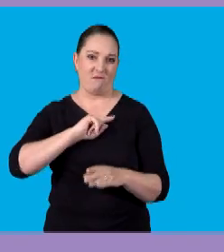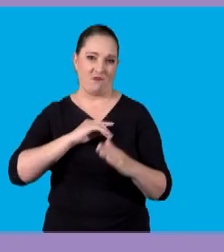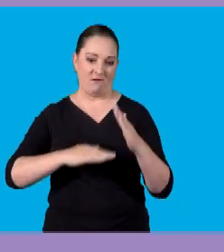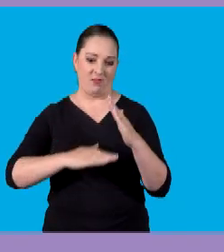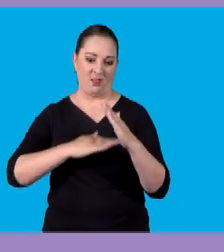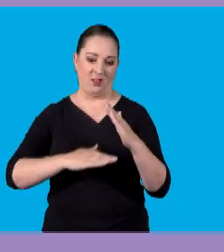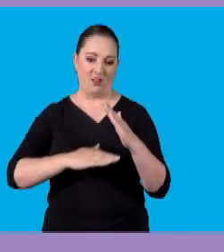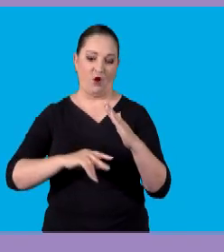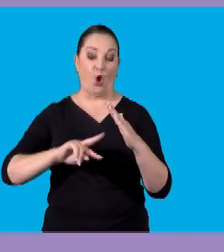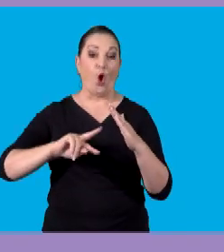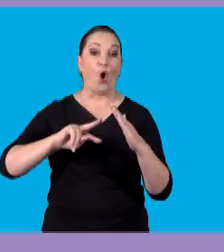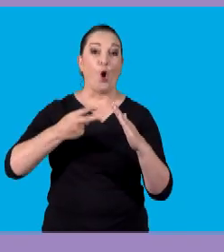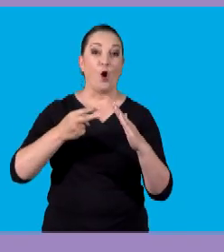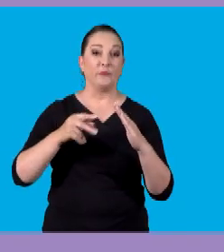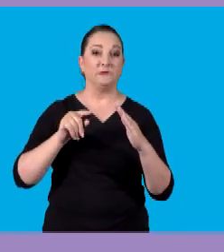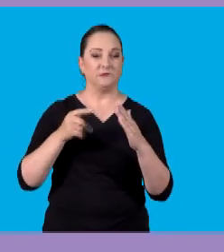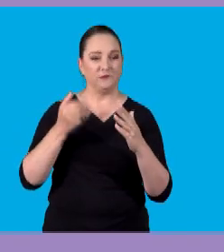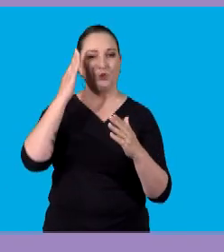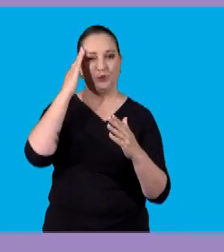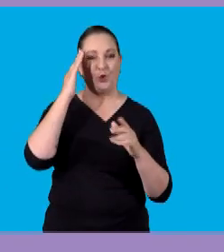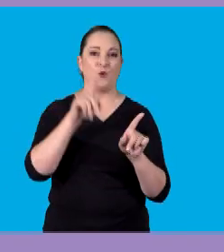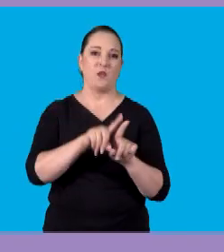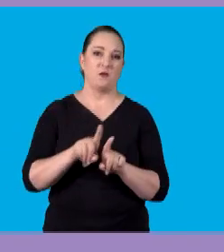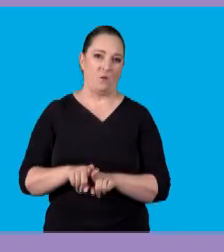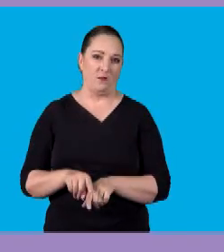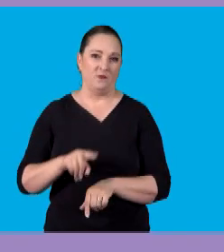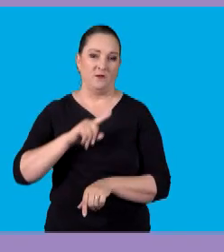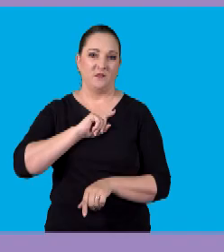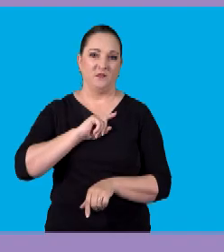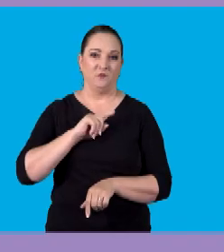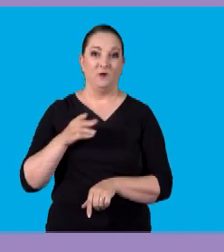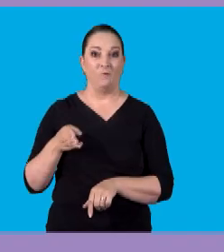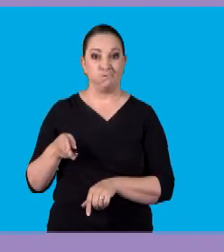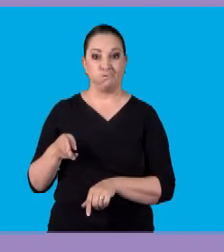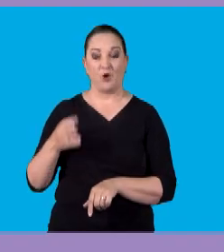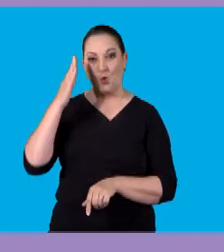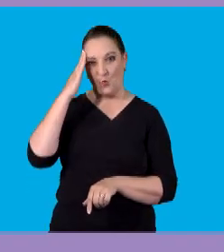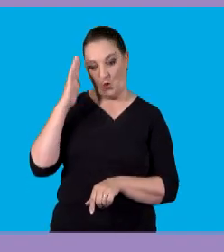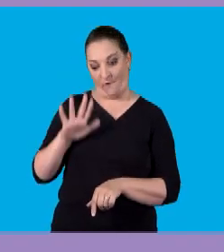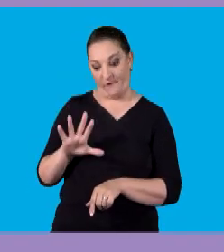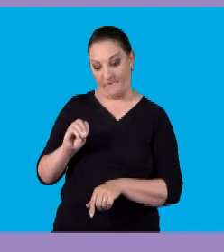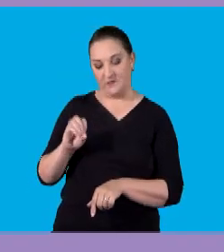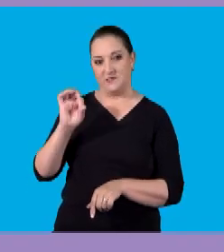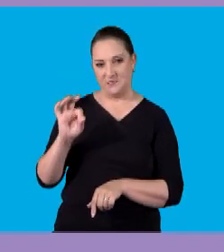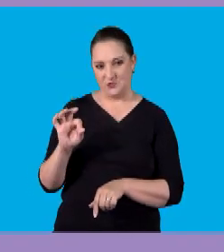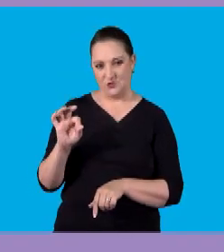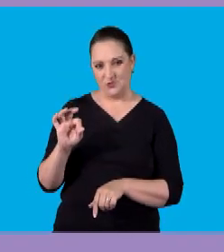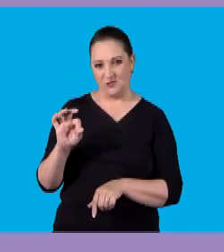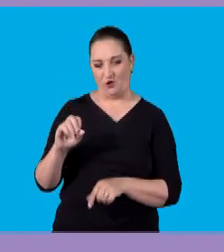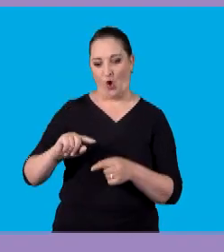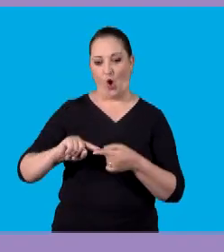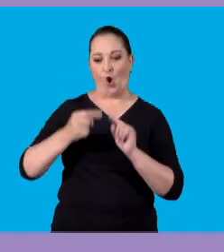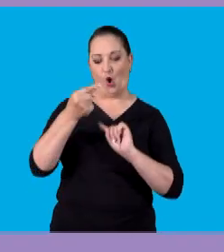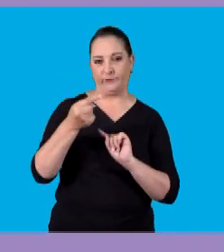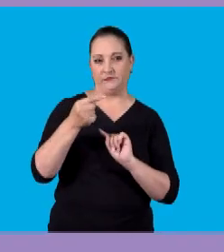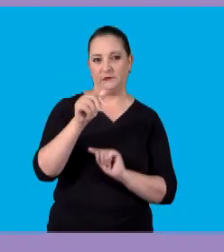know that the angles that are opposite the equal sides are equal. So we already have 50 sorry, we already have 50 degrees, that is opposite